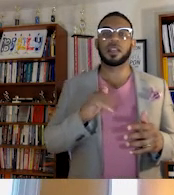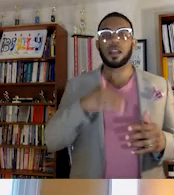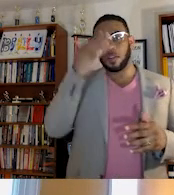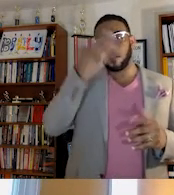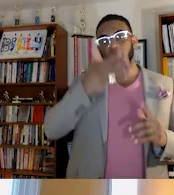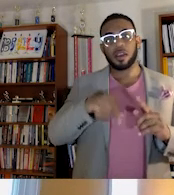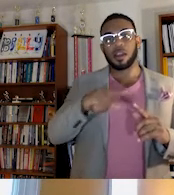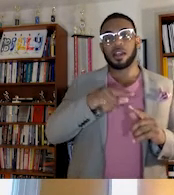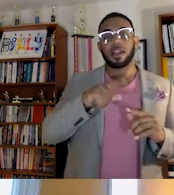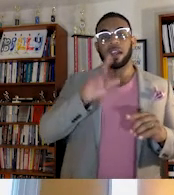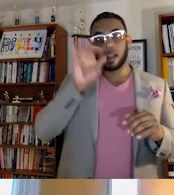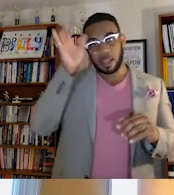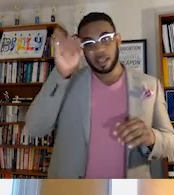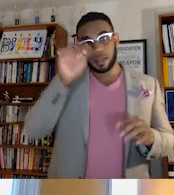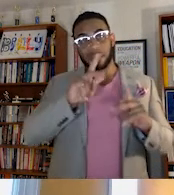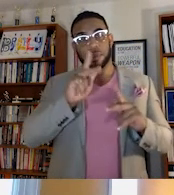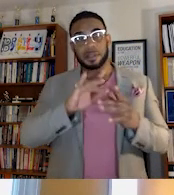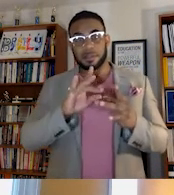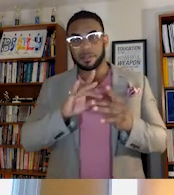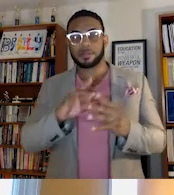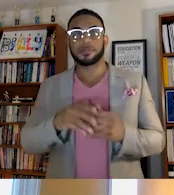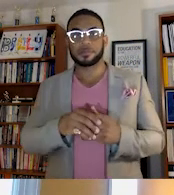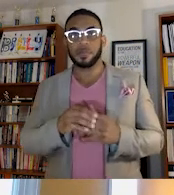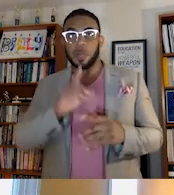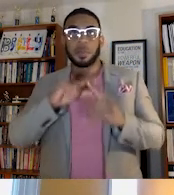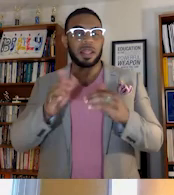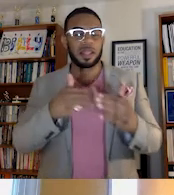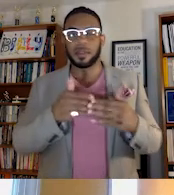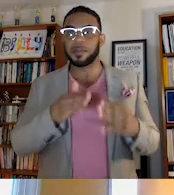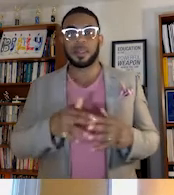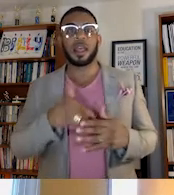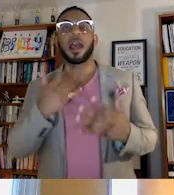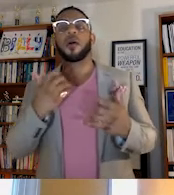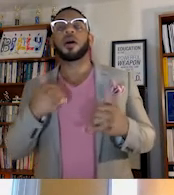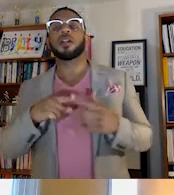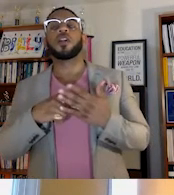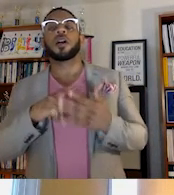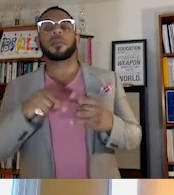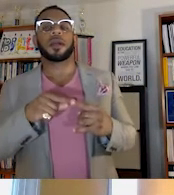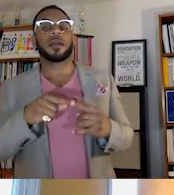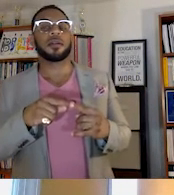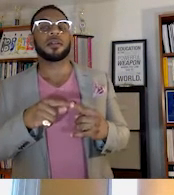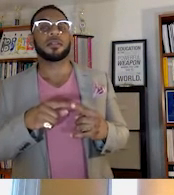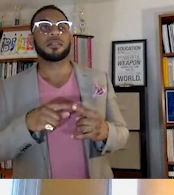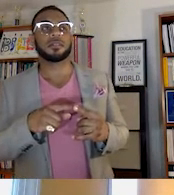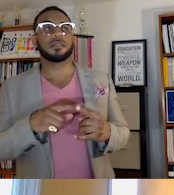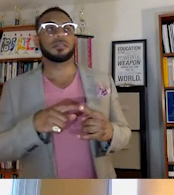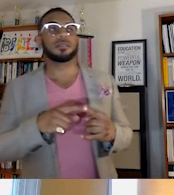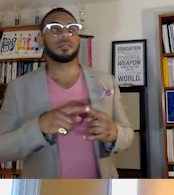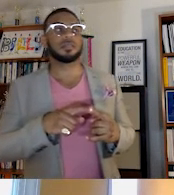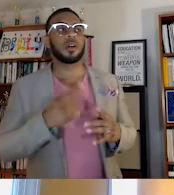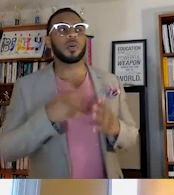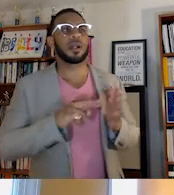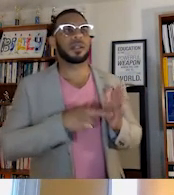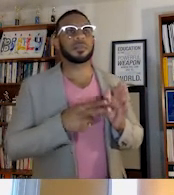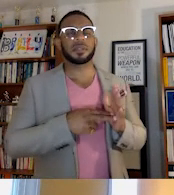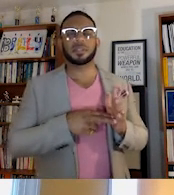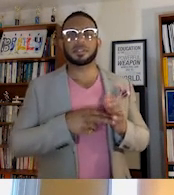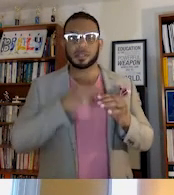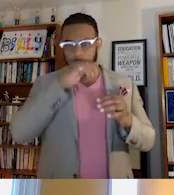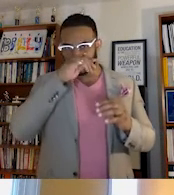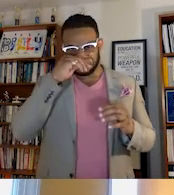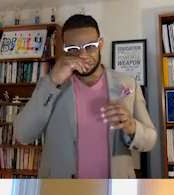upfront a concept as people keep saying. But anyway, I want us to talk about what it means